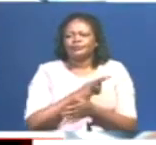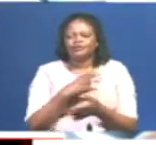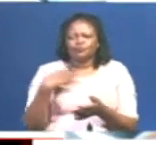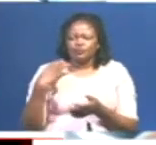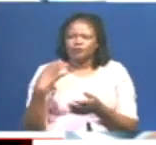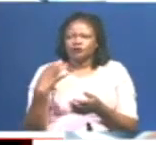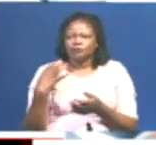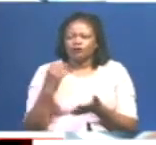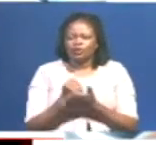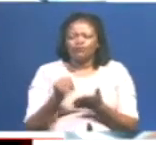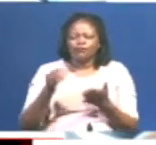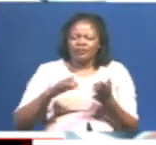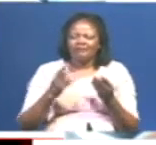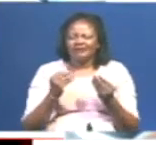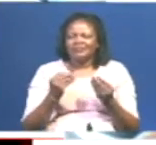very simple.